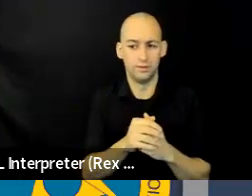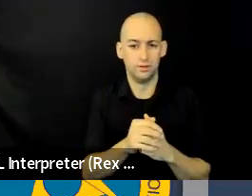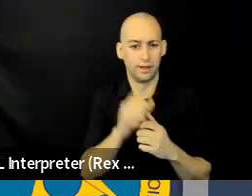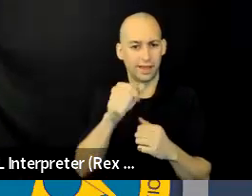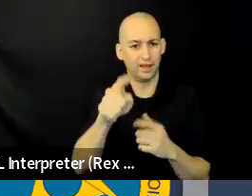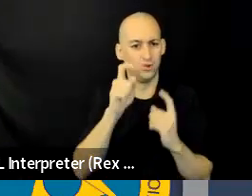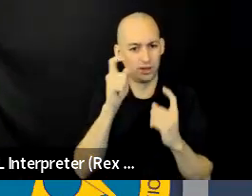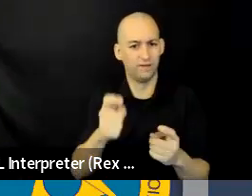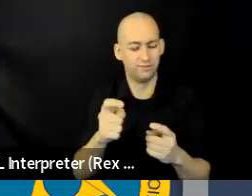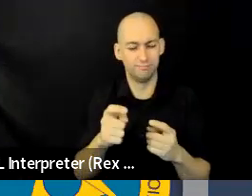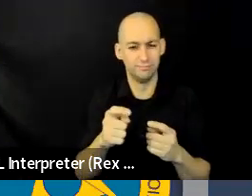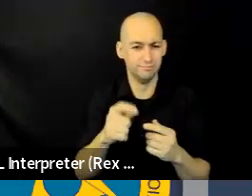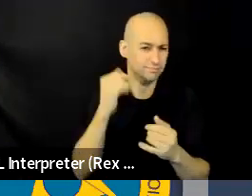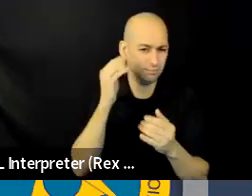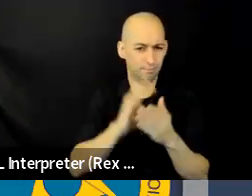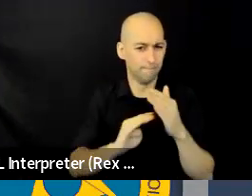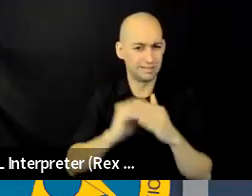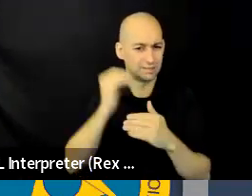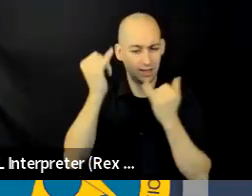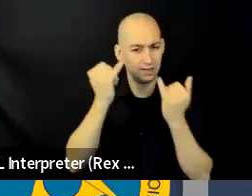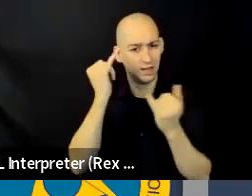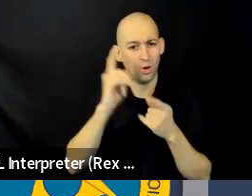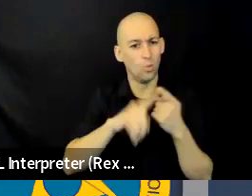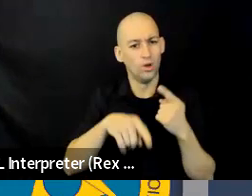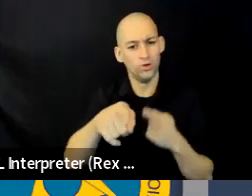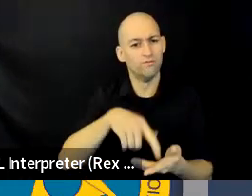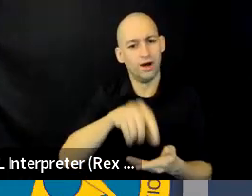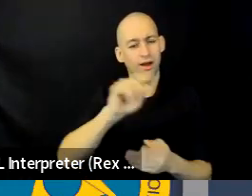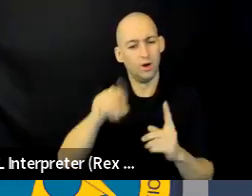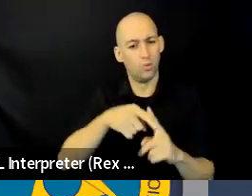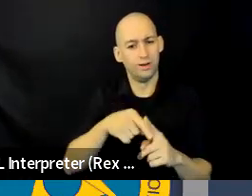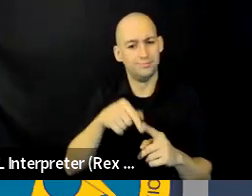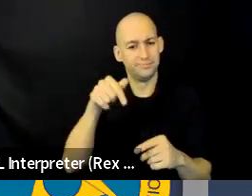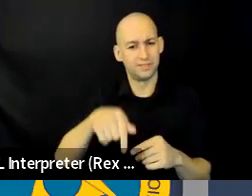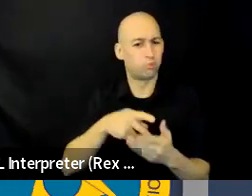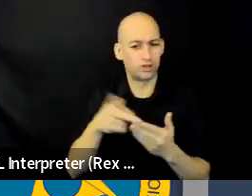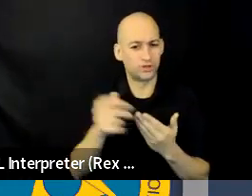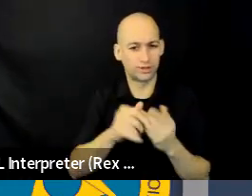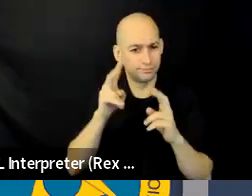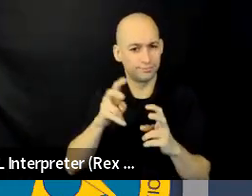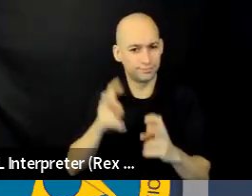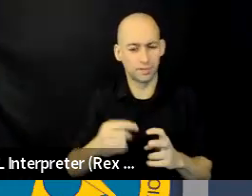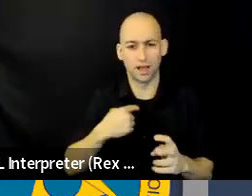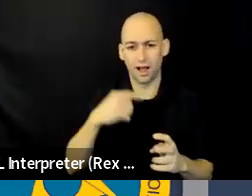a thumbnail sketch of what you've uncovered when it comes to this project? Because I'm someone